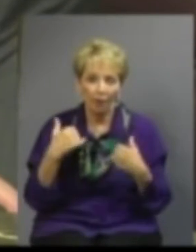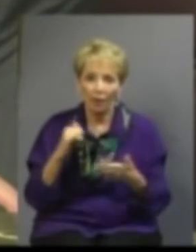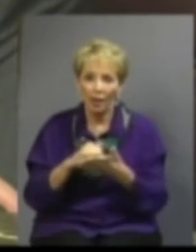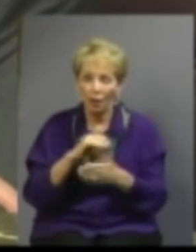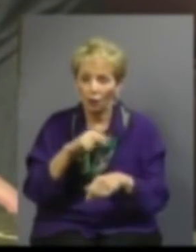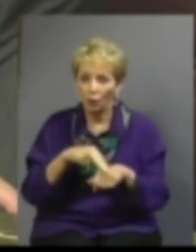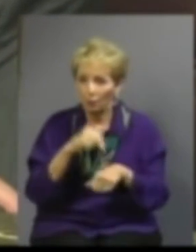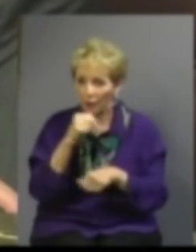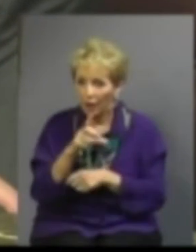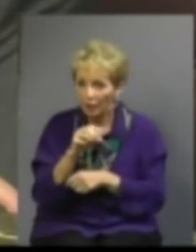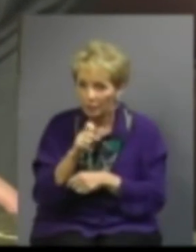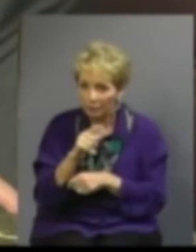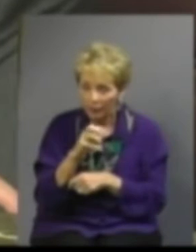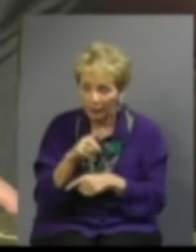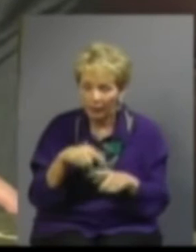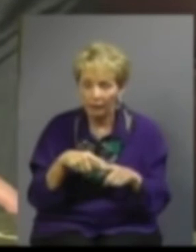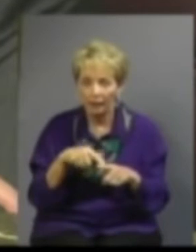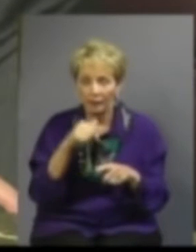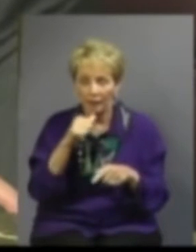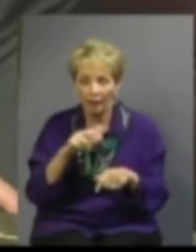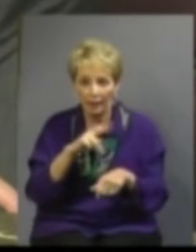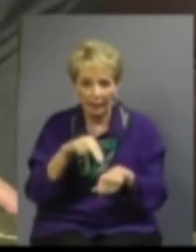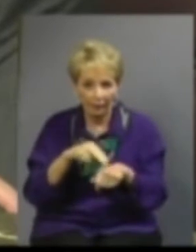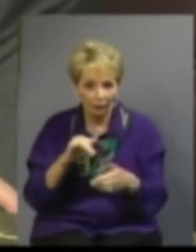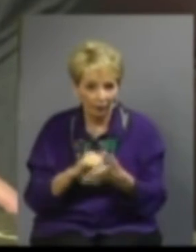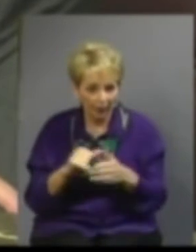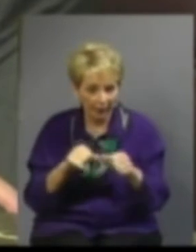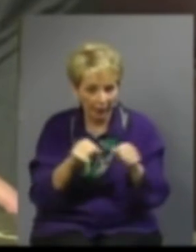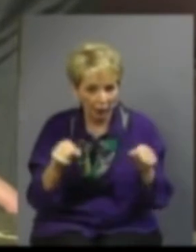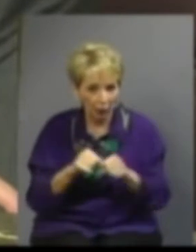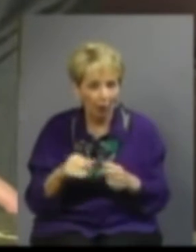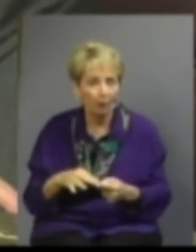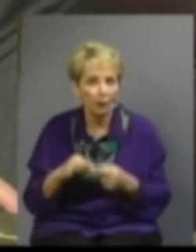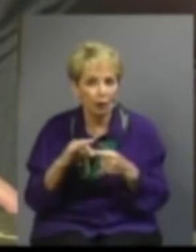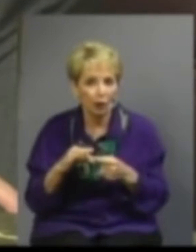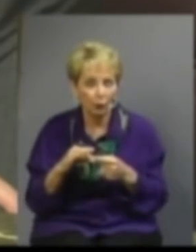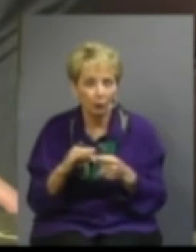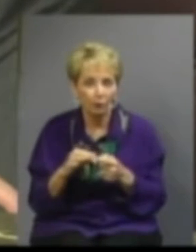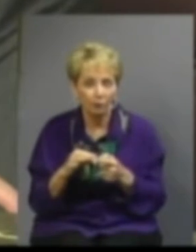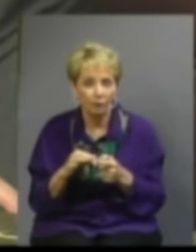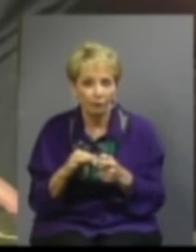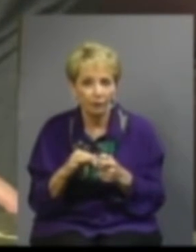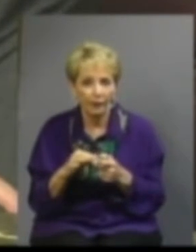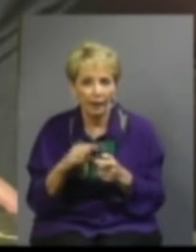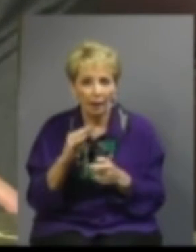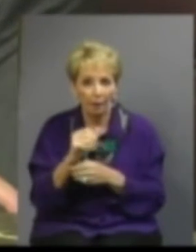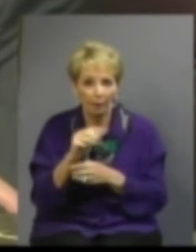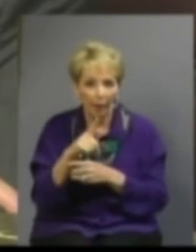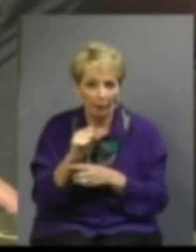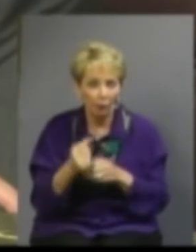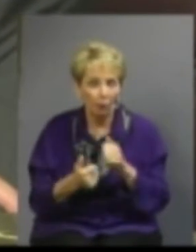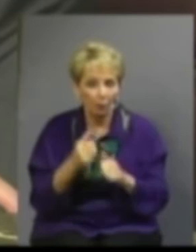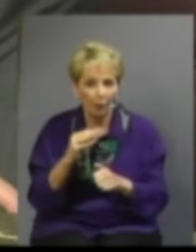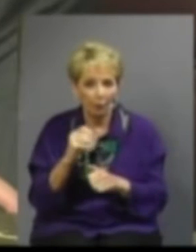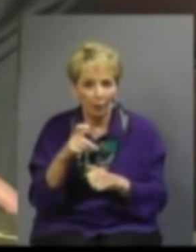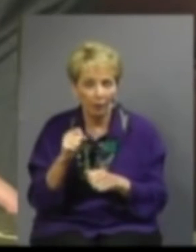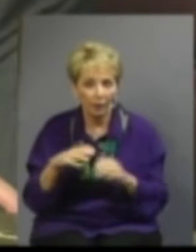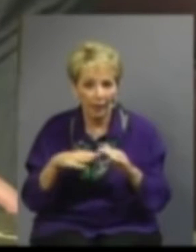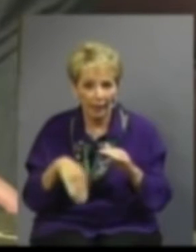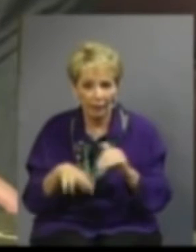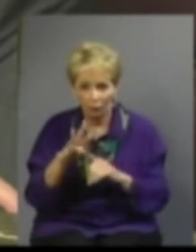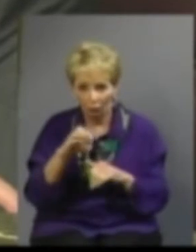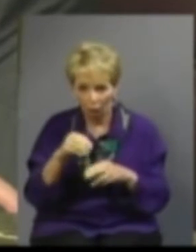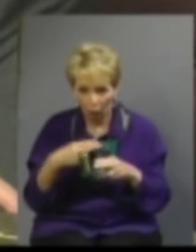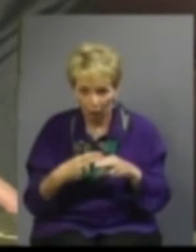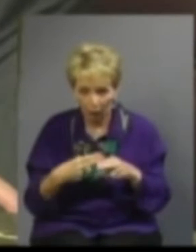not domesticated and not native to this area. In particular, mammals, most mammals of less than 40